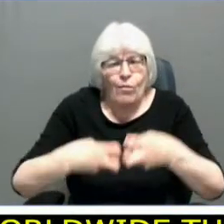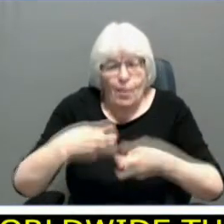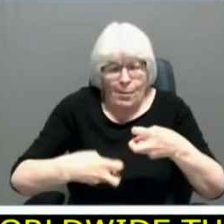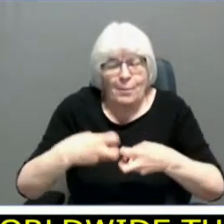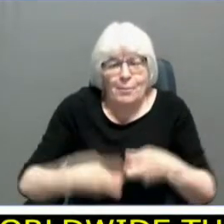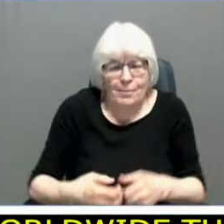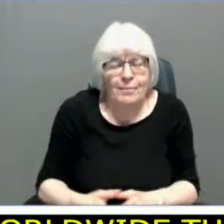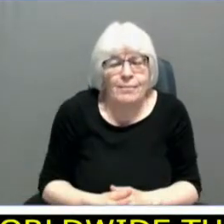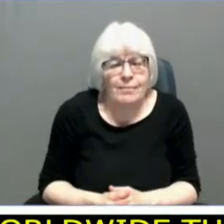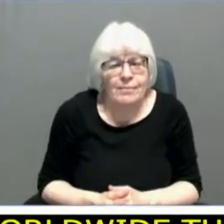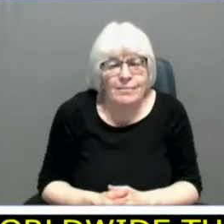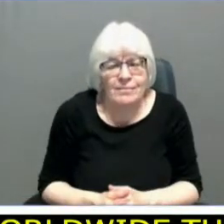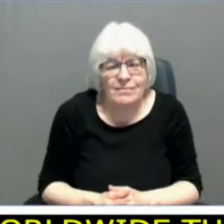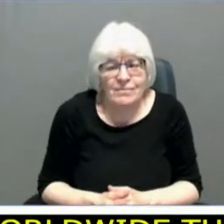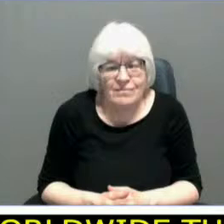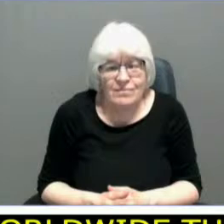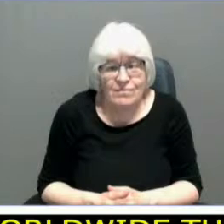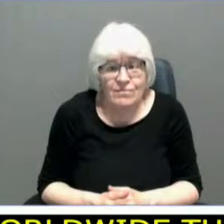to add to that.